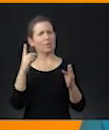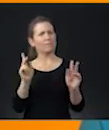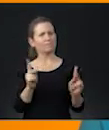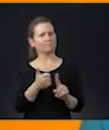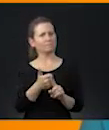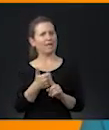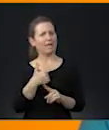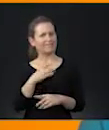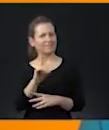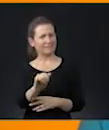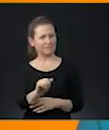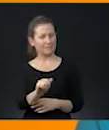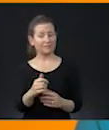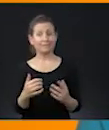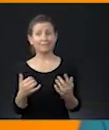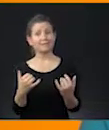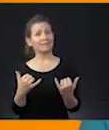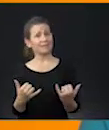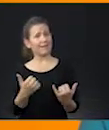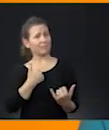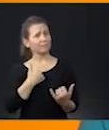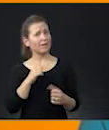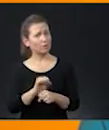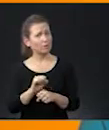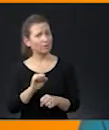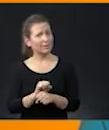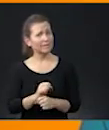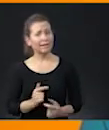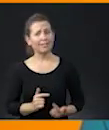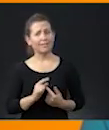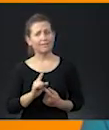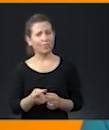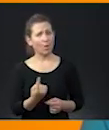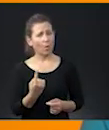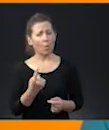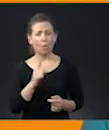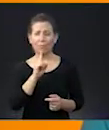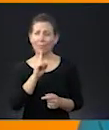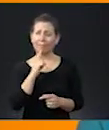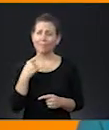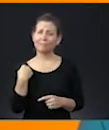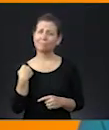I'm now working and living my own, and it's been a wonderful